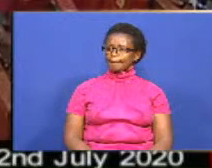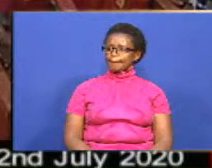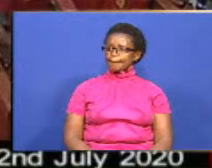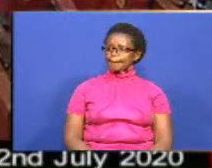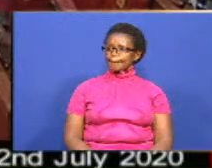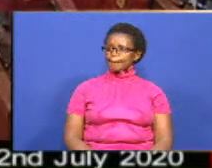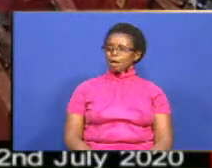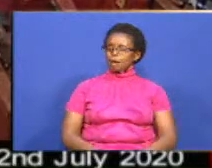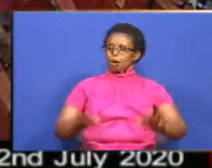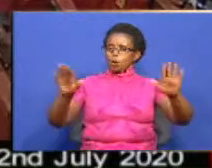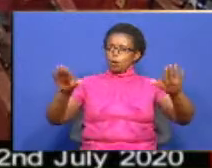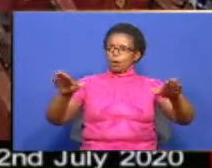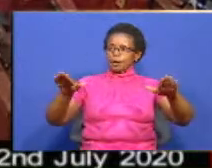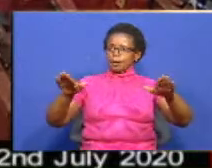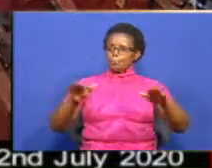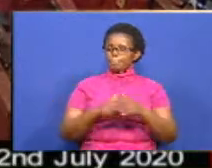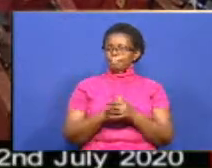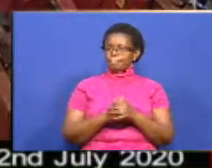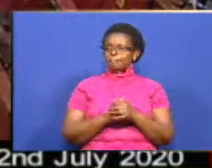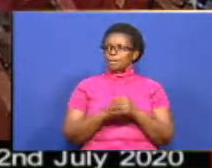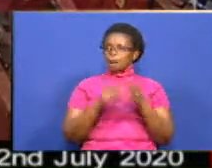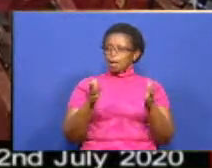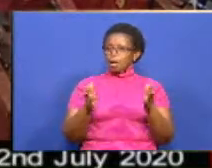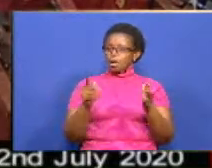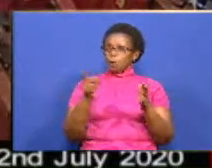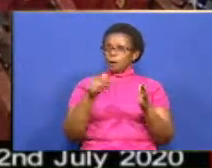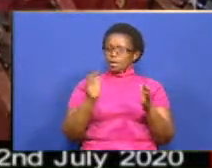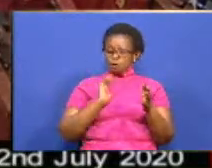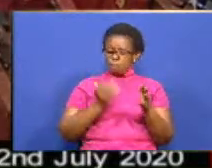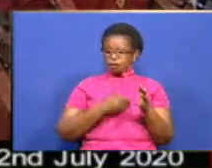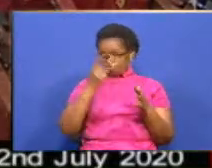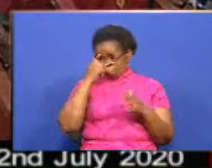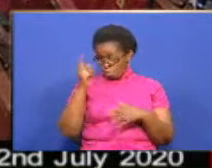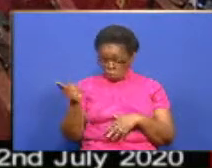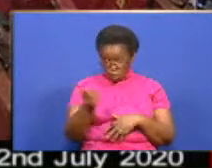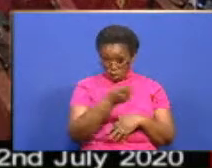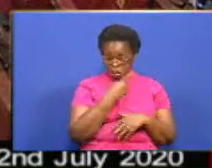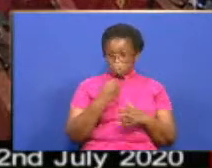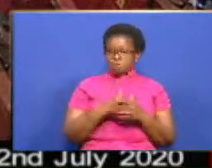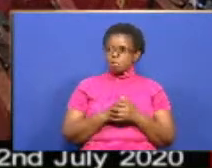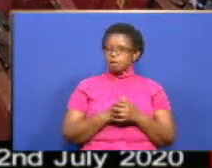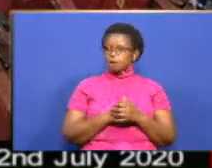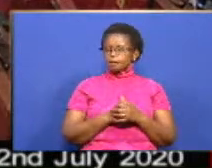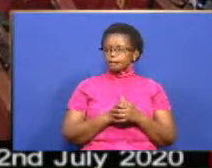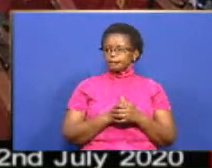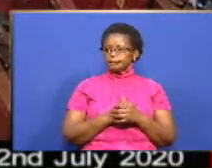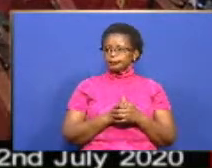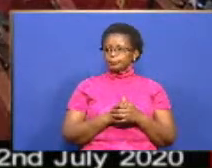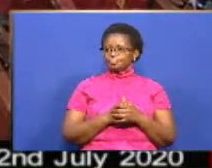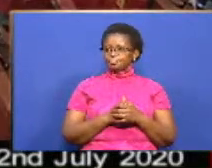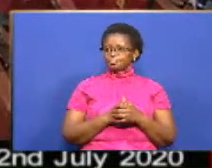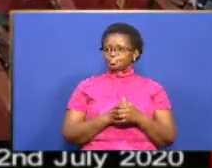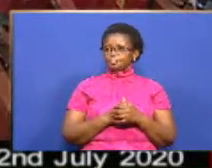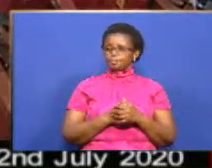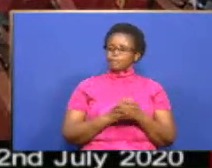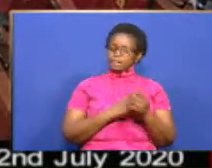Order members, we are now going to the Committee of the Whole House to consider